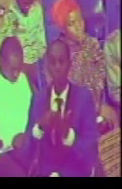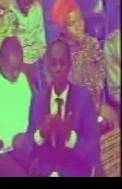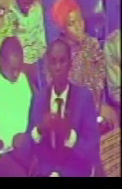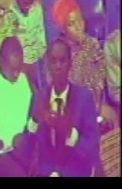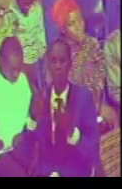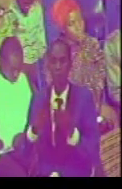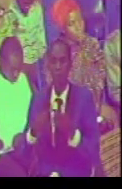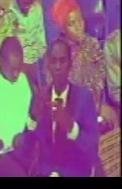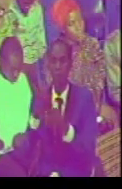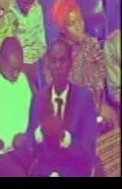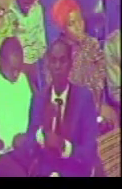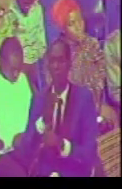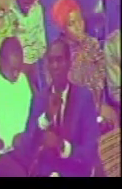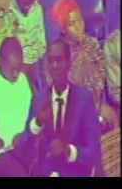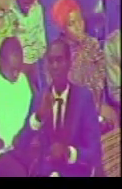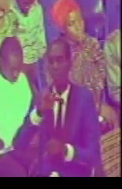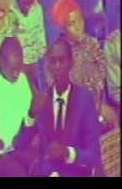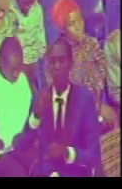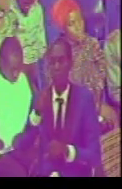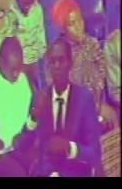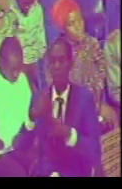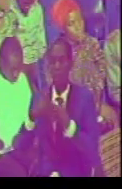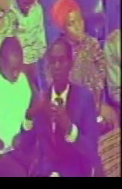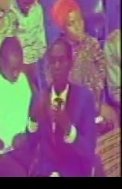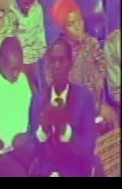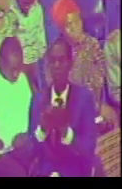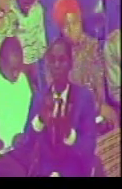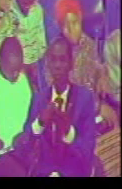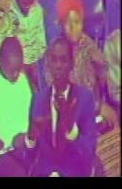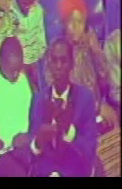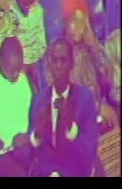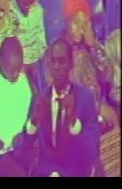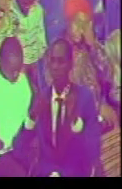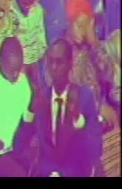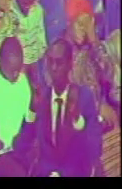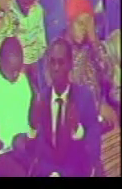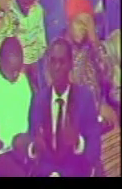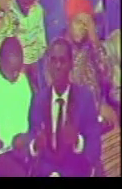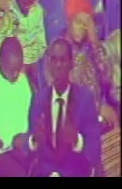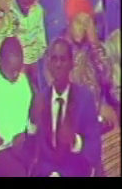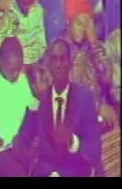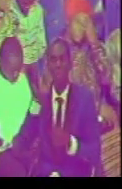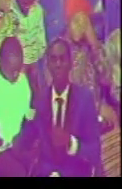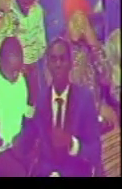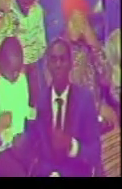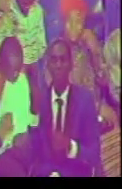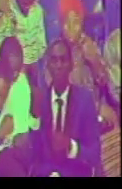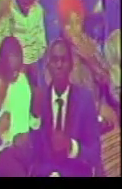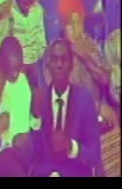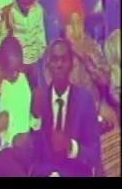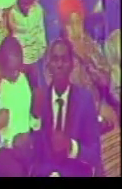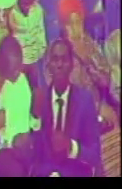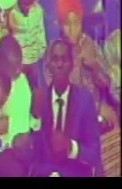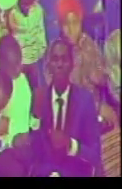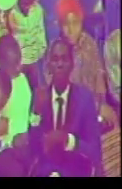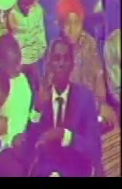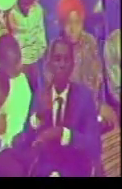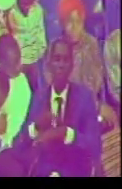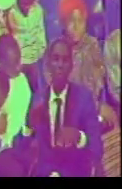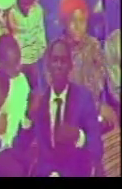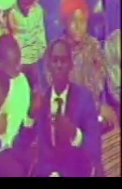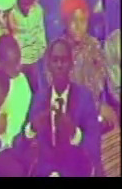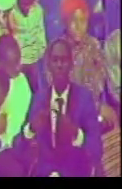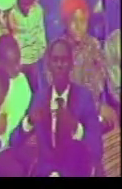prayer request to God to get a job. And after that crusade, immediately he was